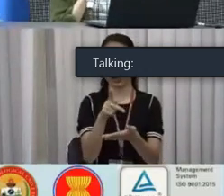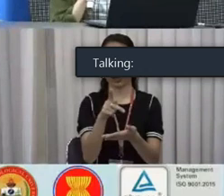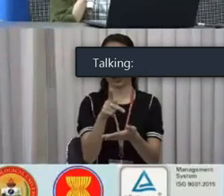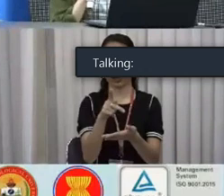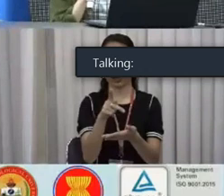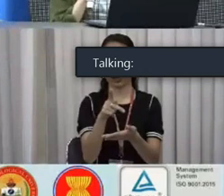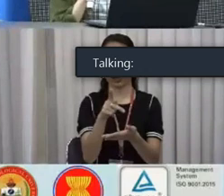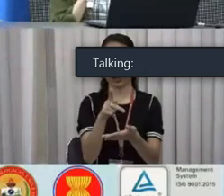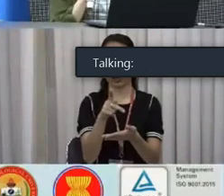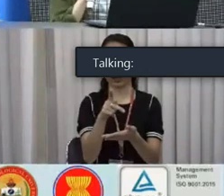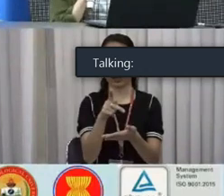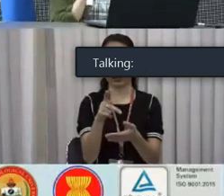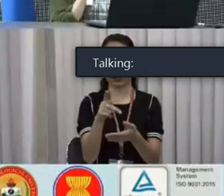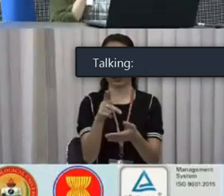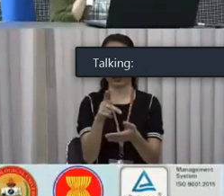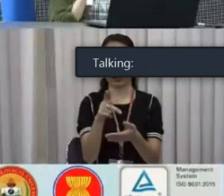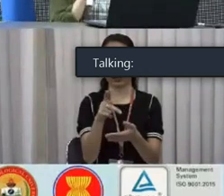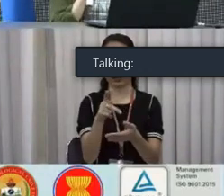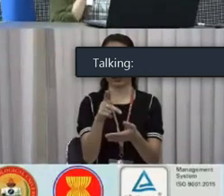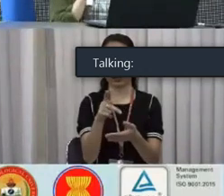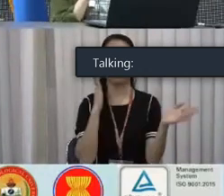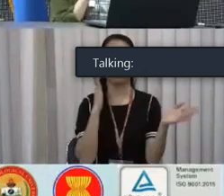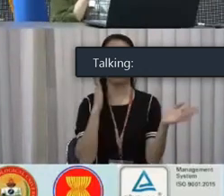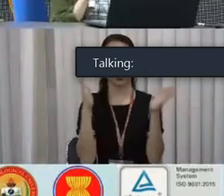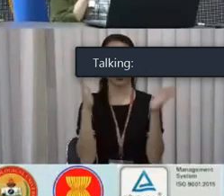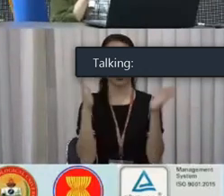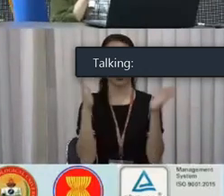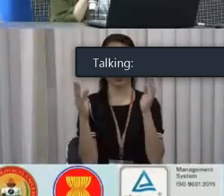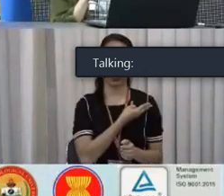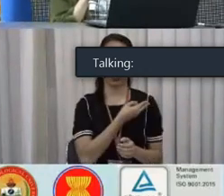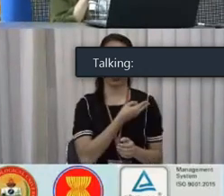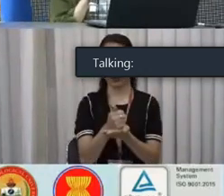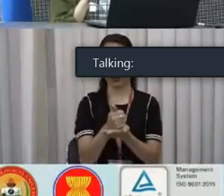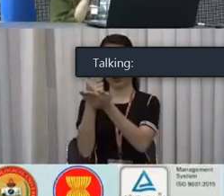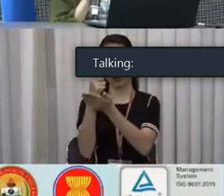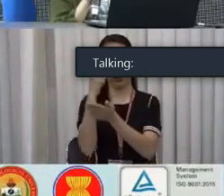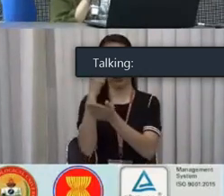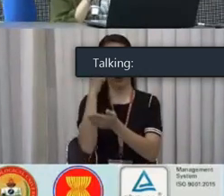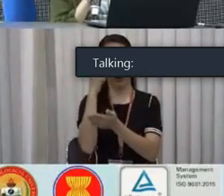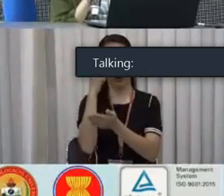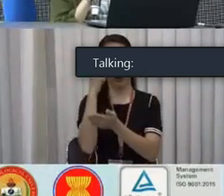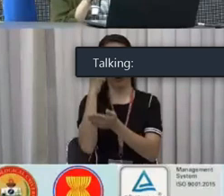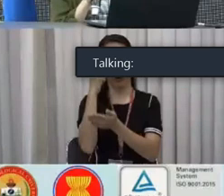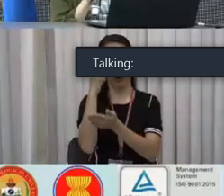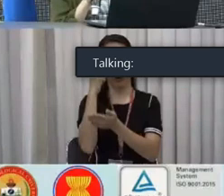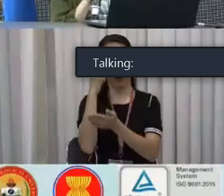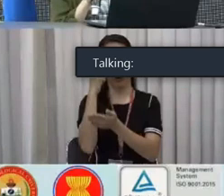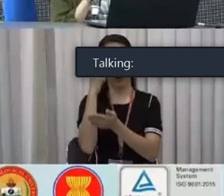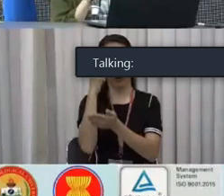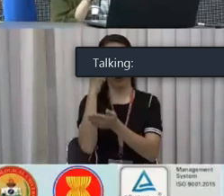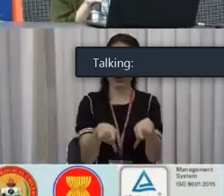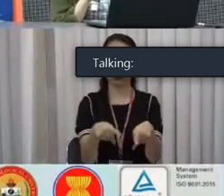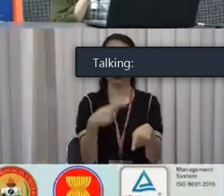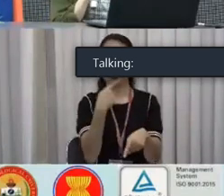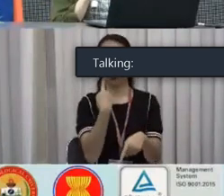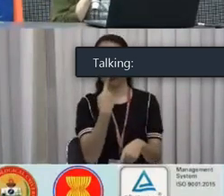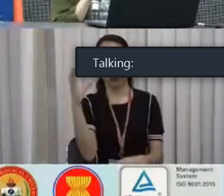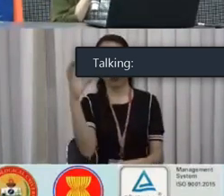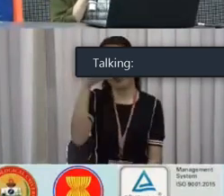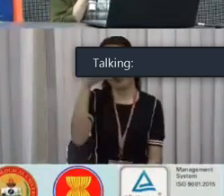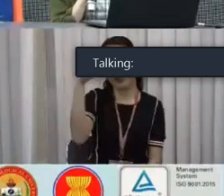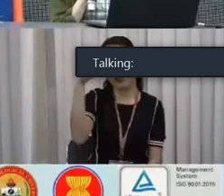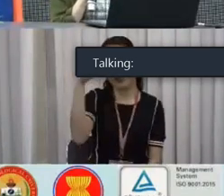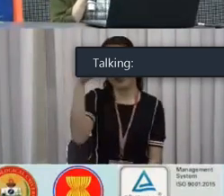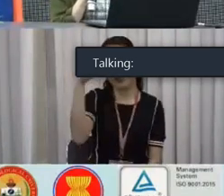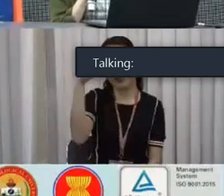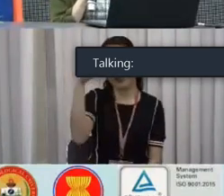in all government units, and we assist job seekers. So for example, let's say nangita kag trabaho, you